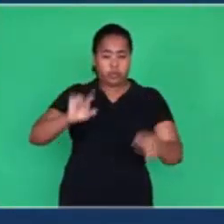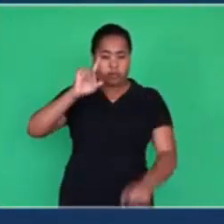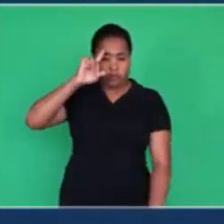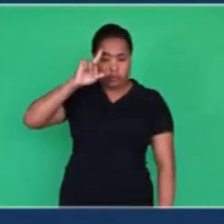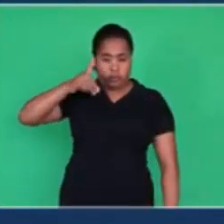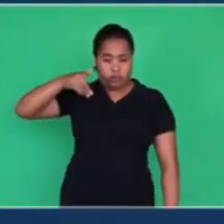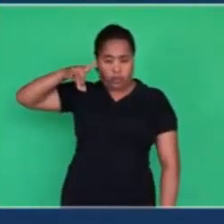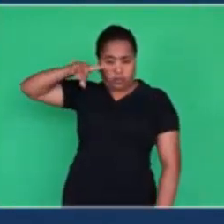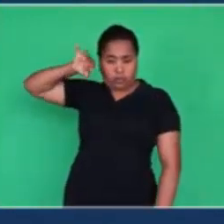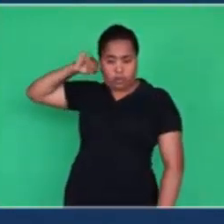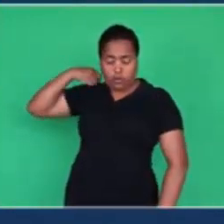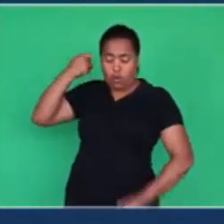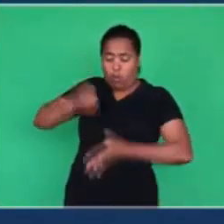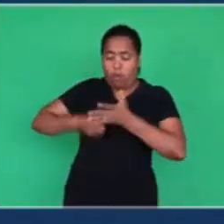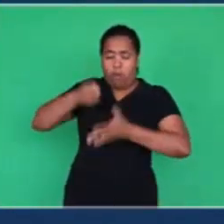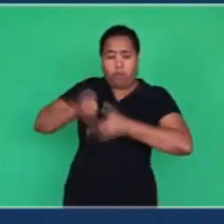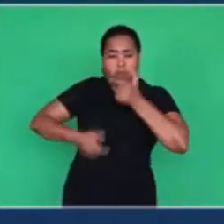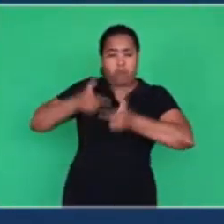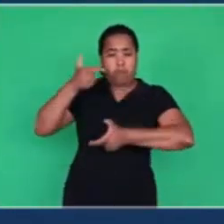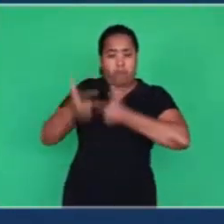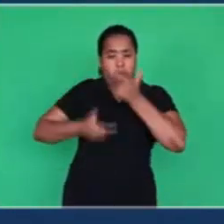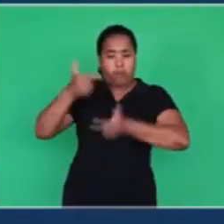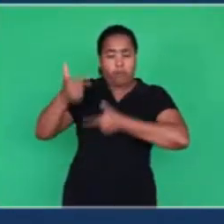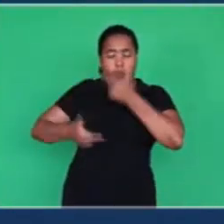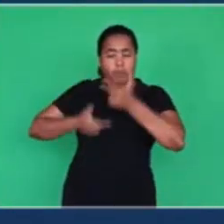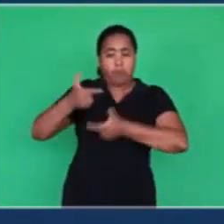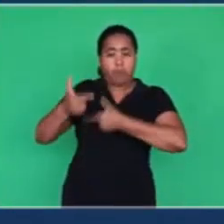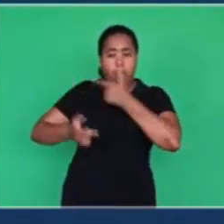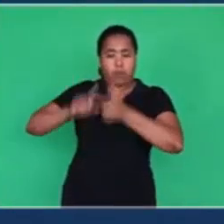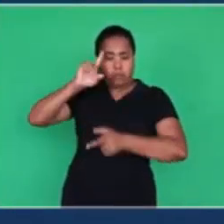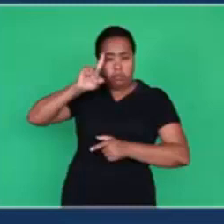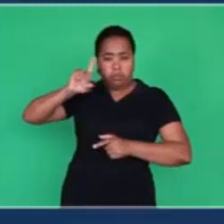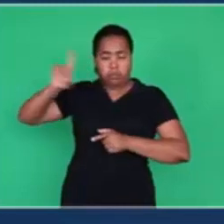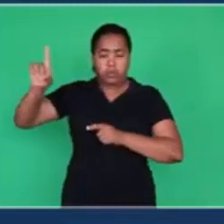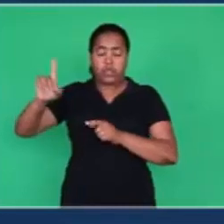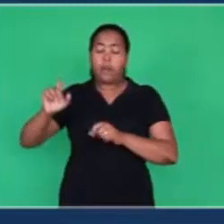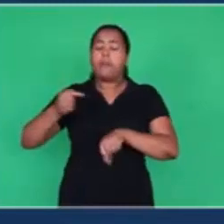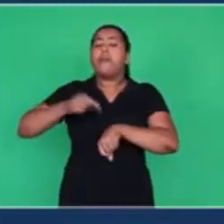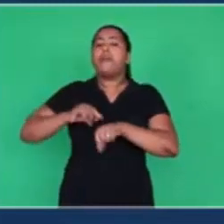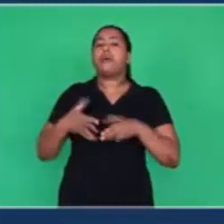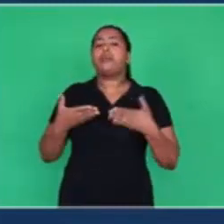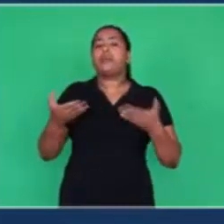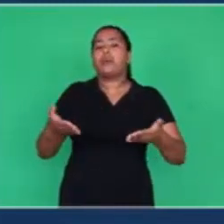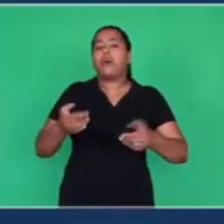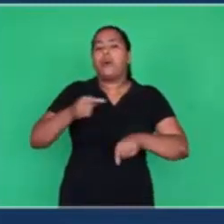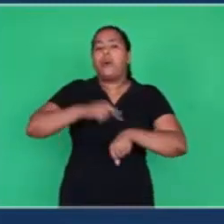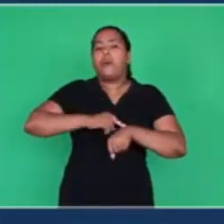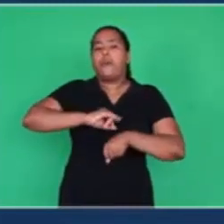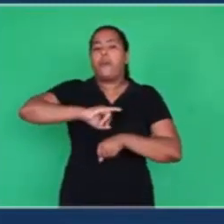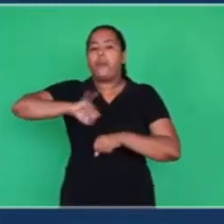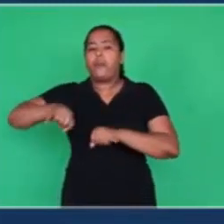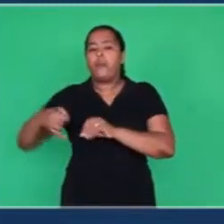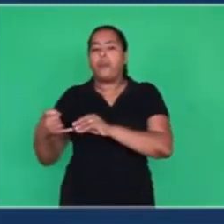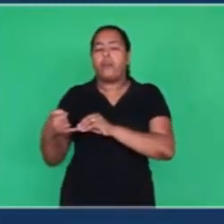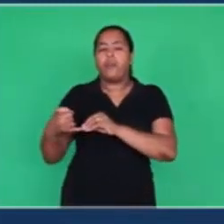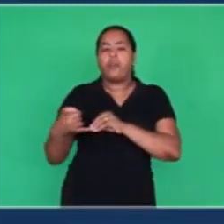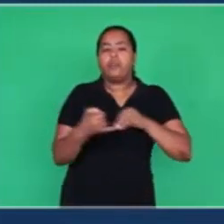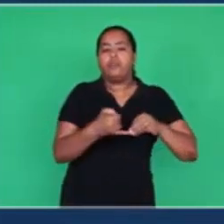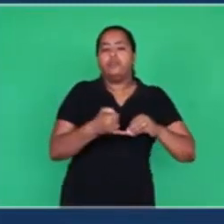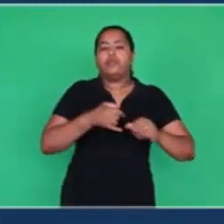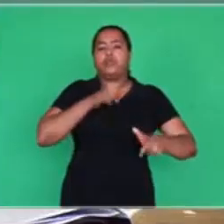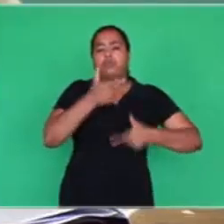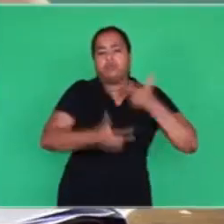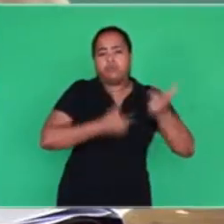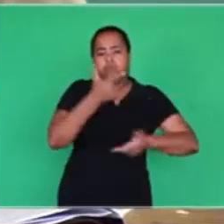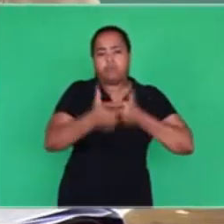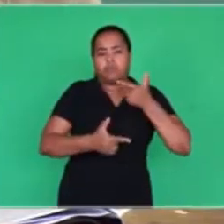battle." What was the day of the battle? When Joshua was in a battle against his enemies, and the